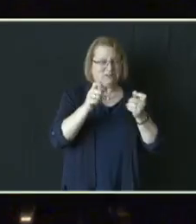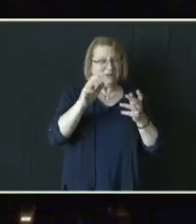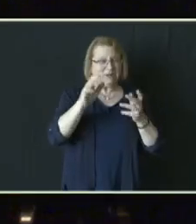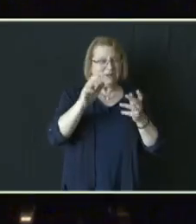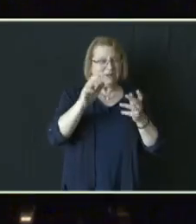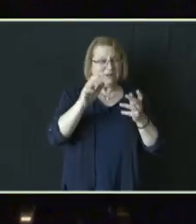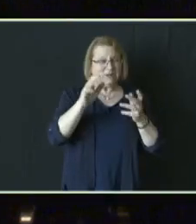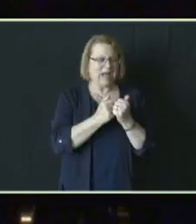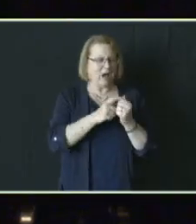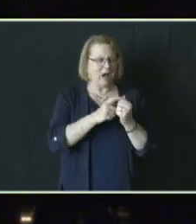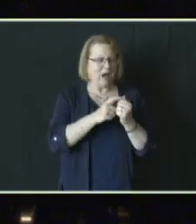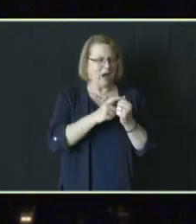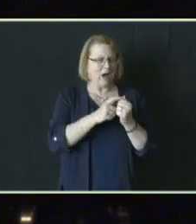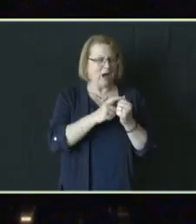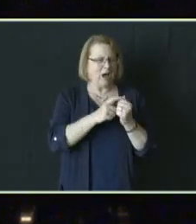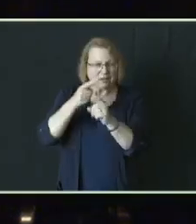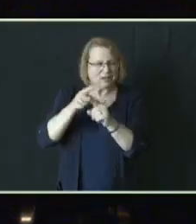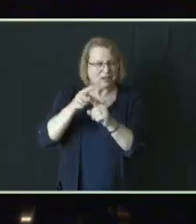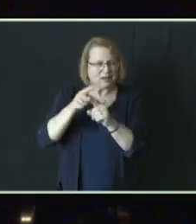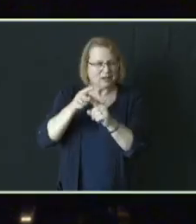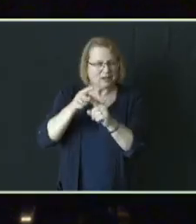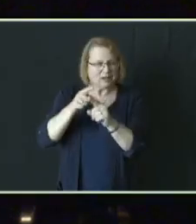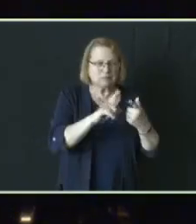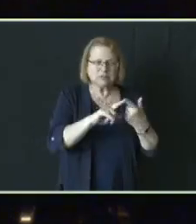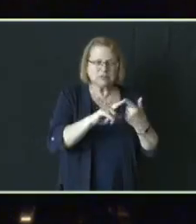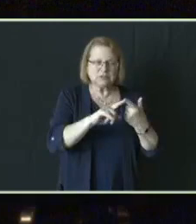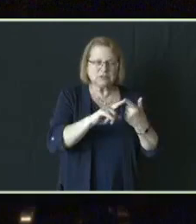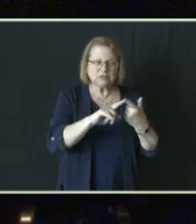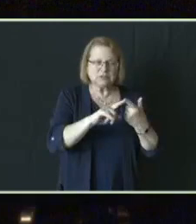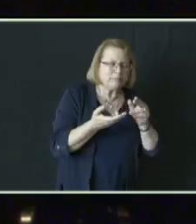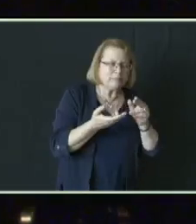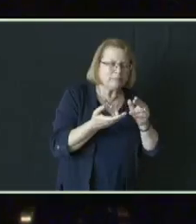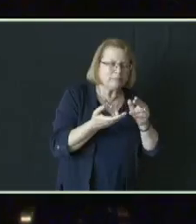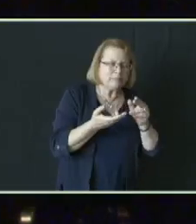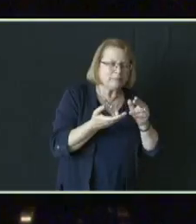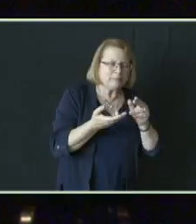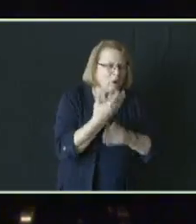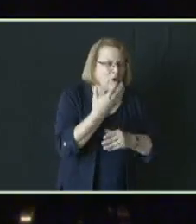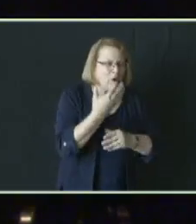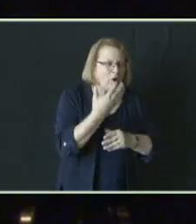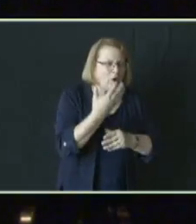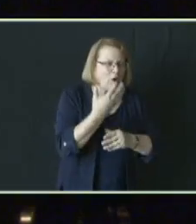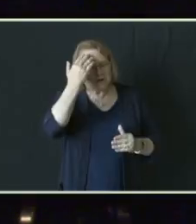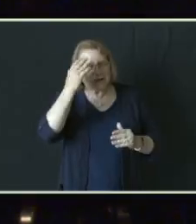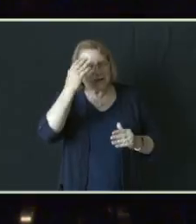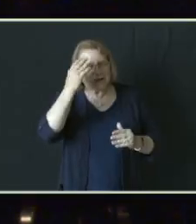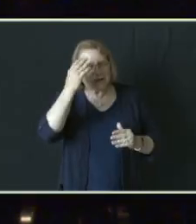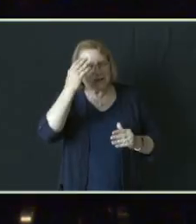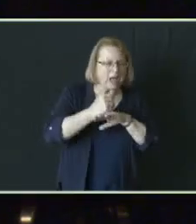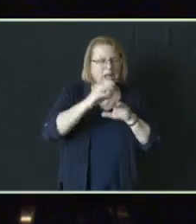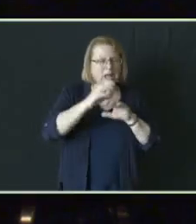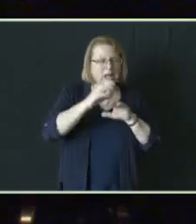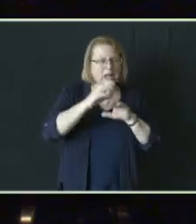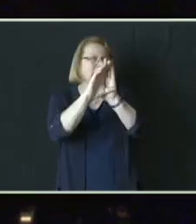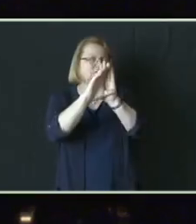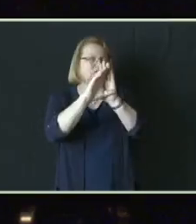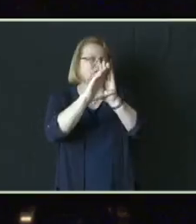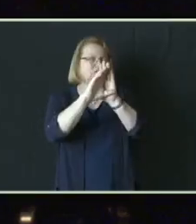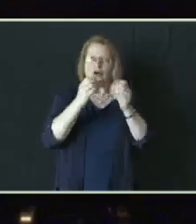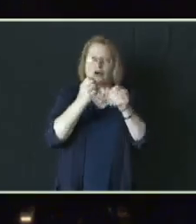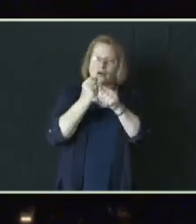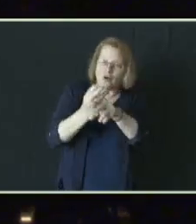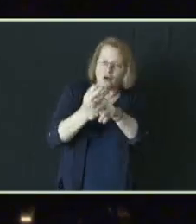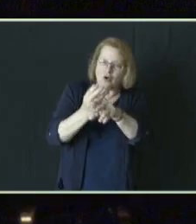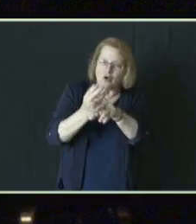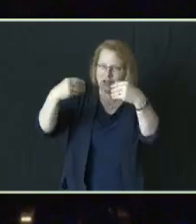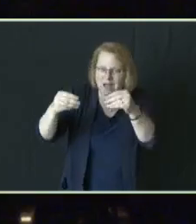target customers in order to increase awareness, create a specific image, generate sales opportunities, and build